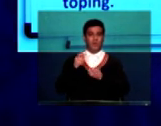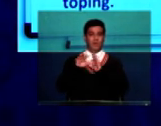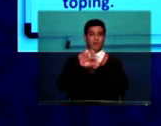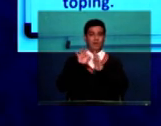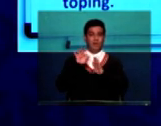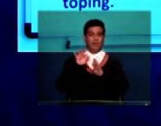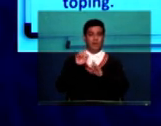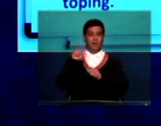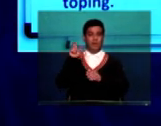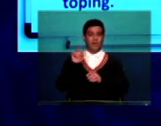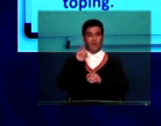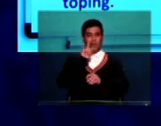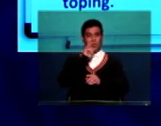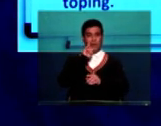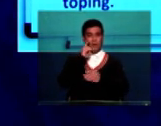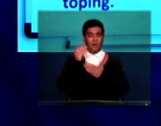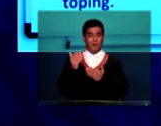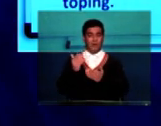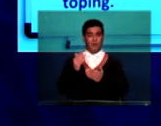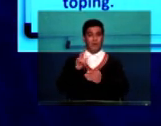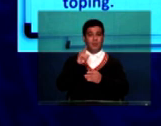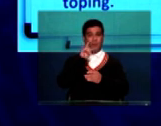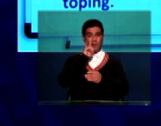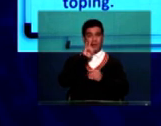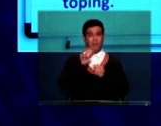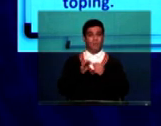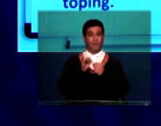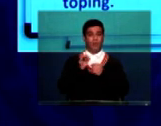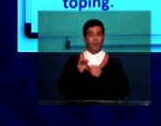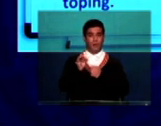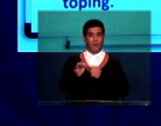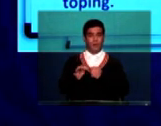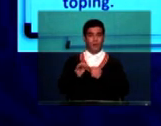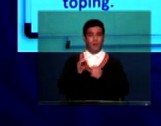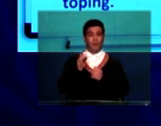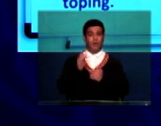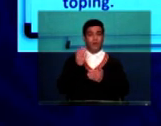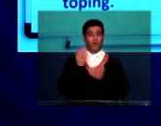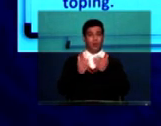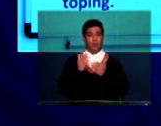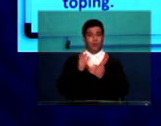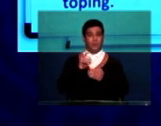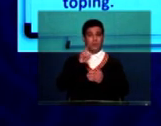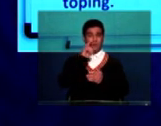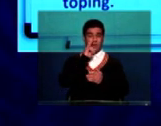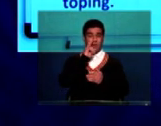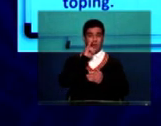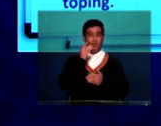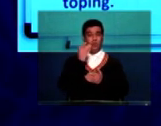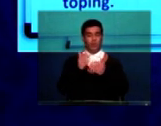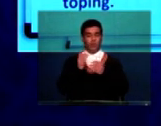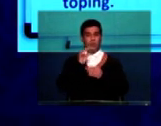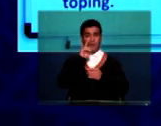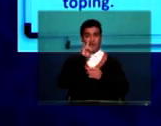fuqaroning Samarqandda, Samarqand viloyatida, yo Samarqandda, yo